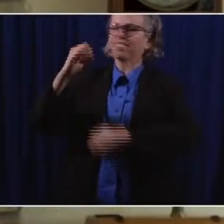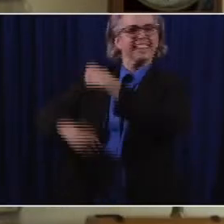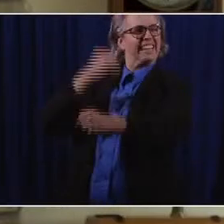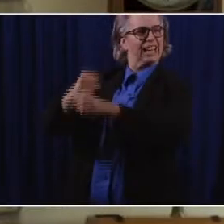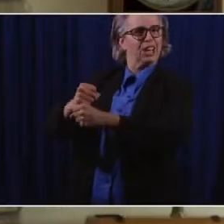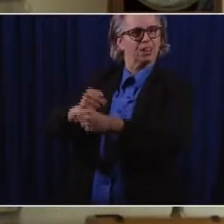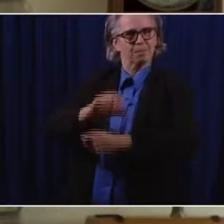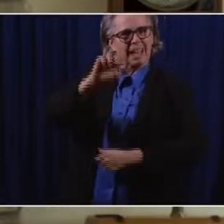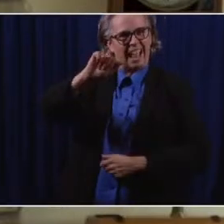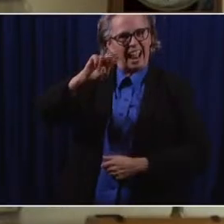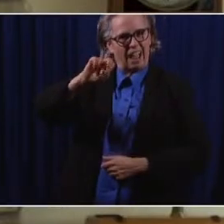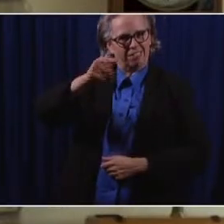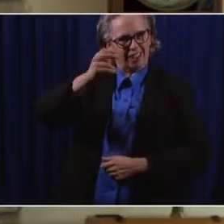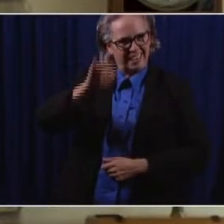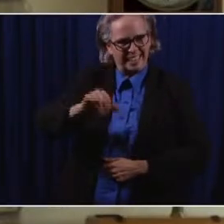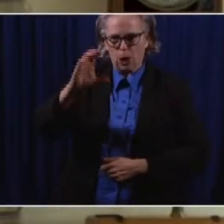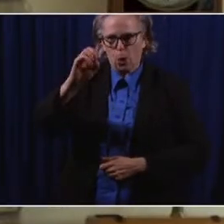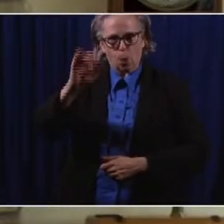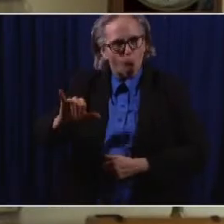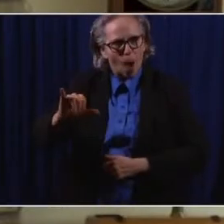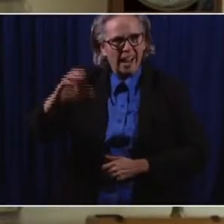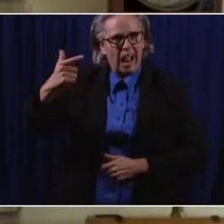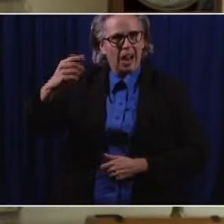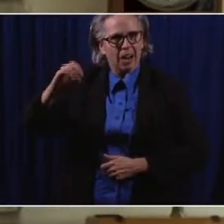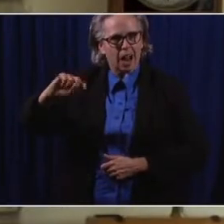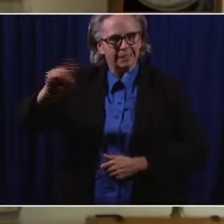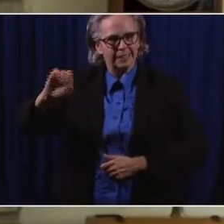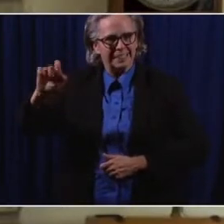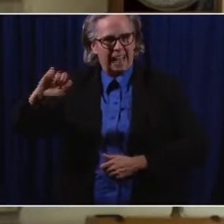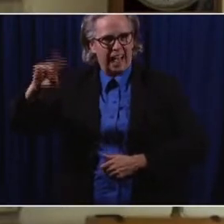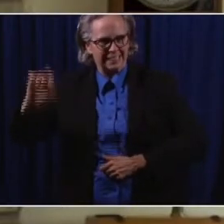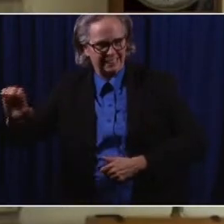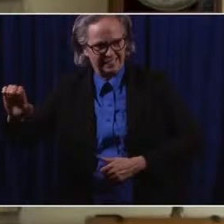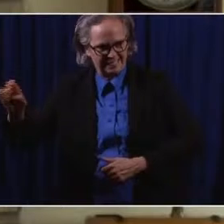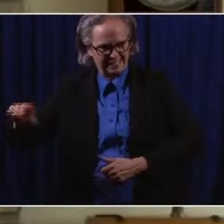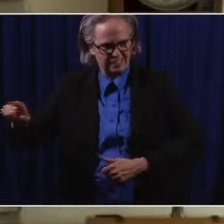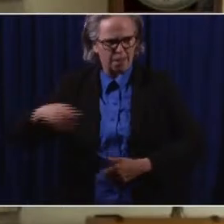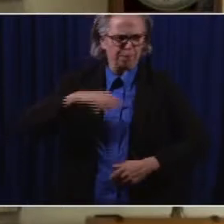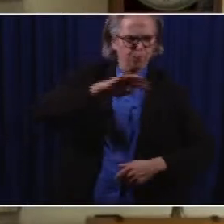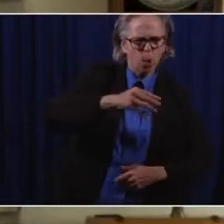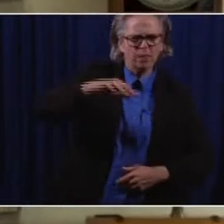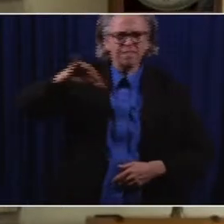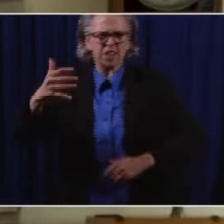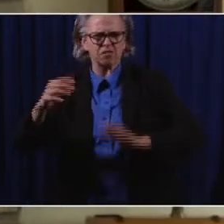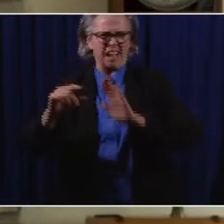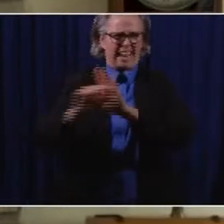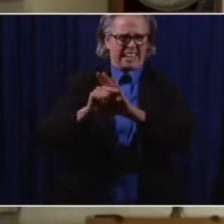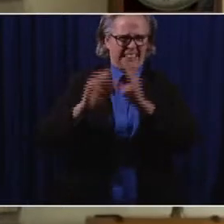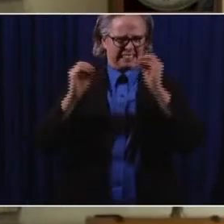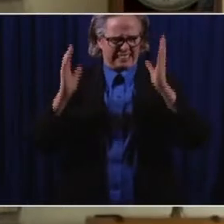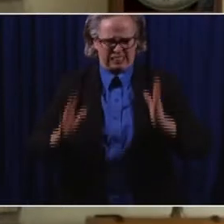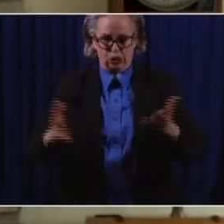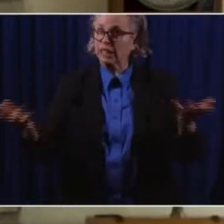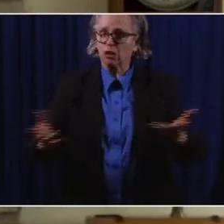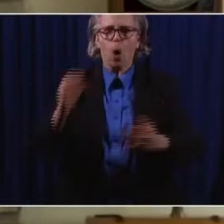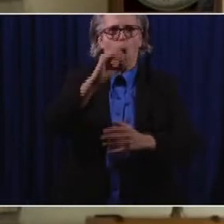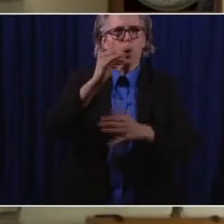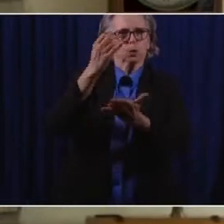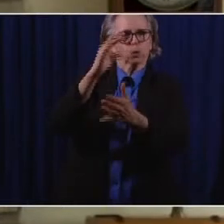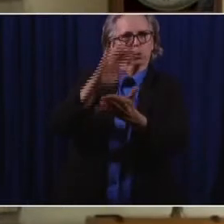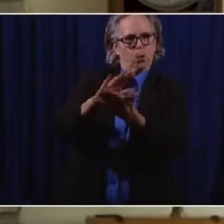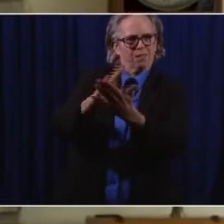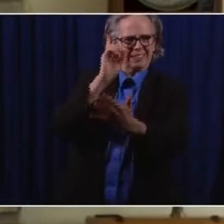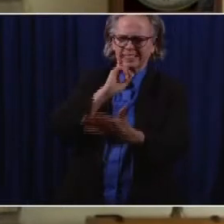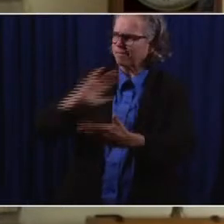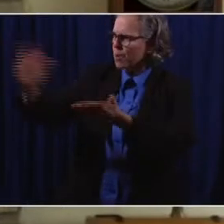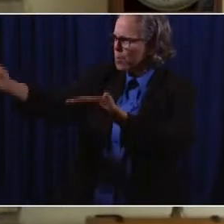Coy Gonzalez, a 4th and 5th grade teacher at the Ohio School for the Deaf. We've asked him to join us today.